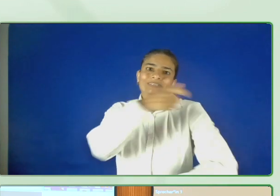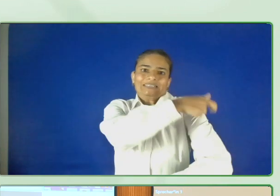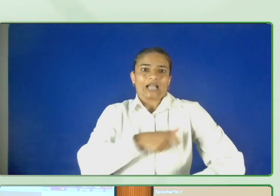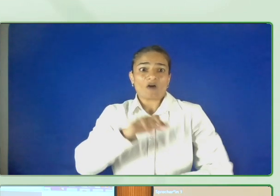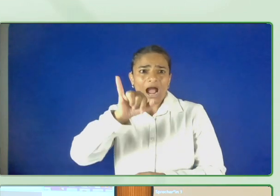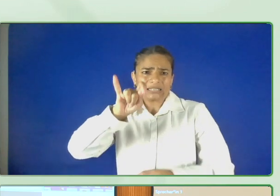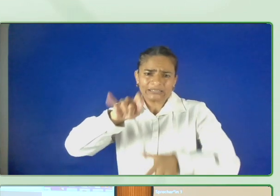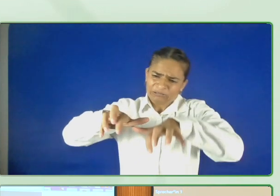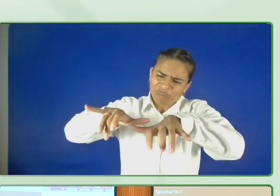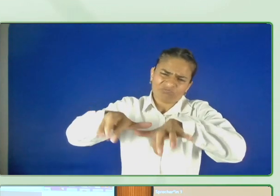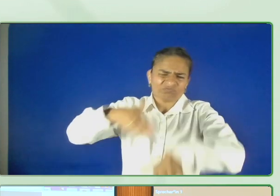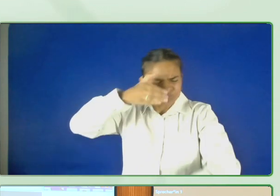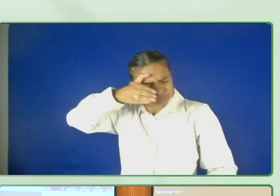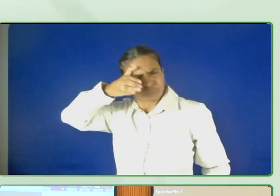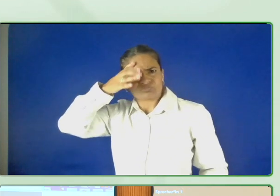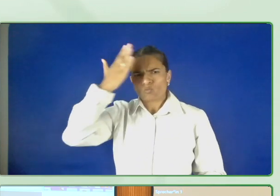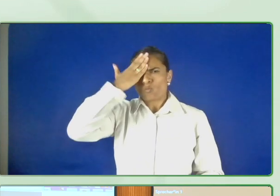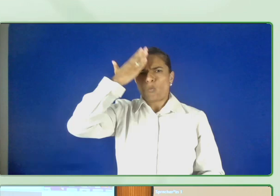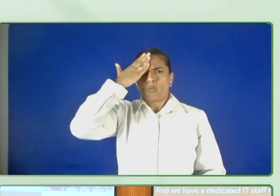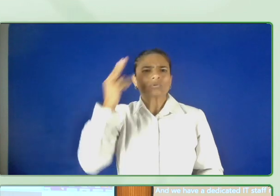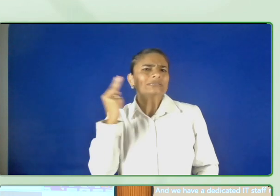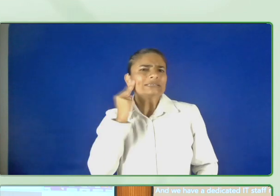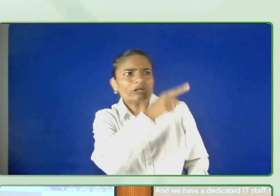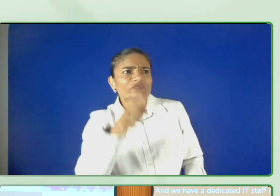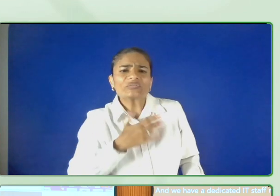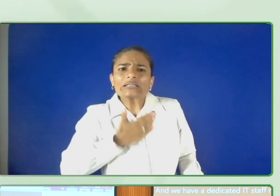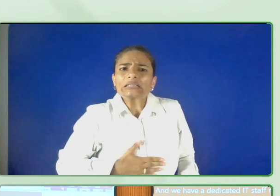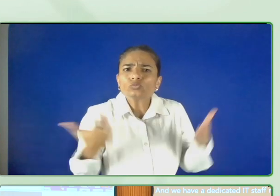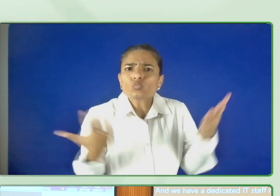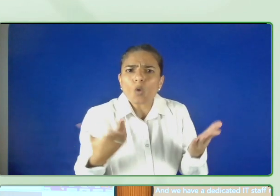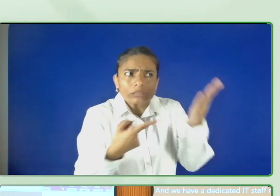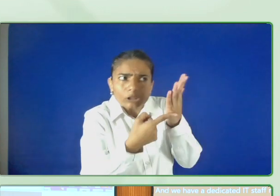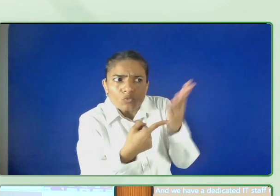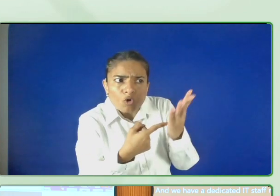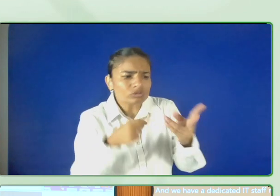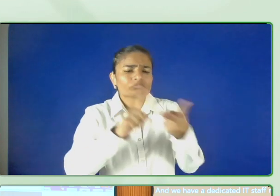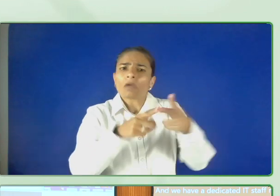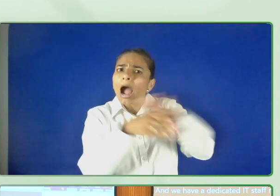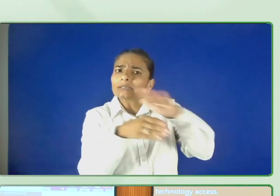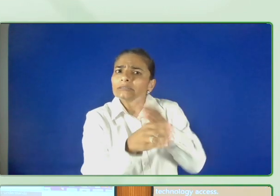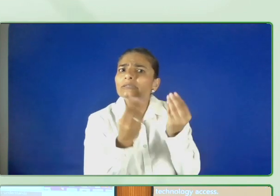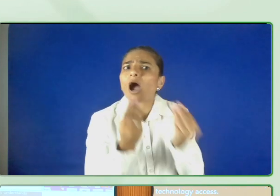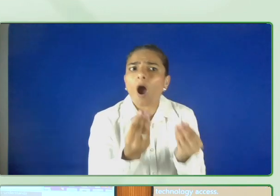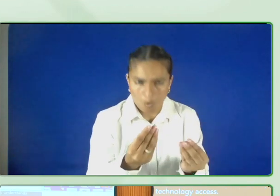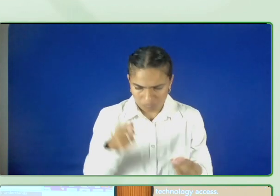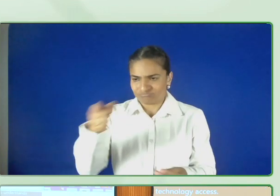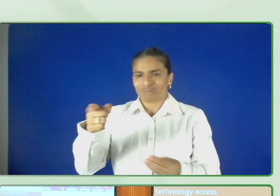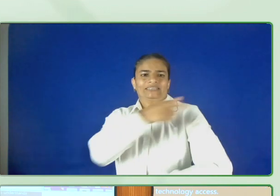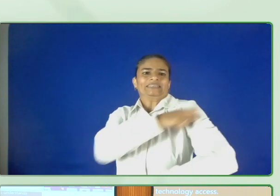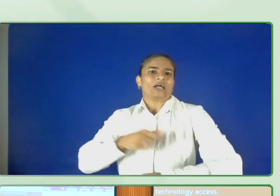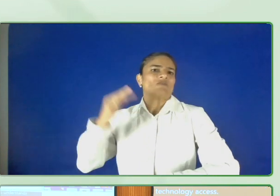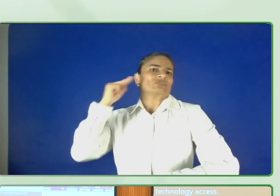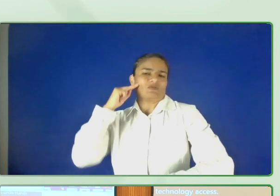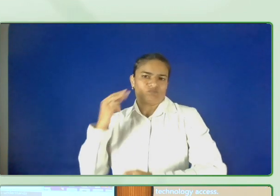for technology and technology access. So we also are looking for